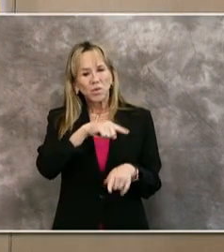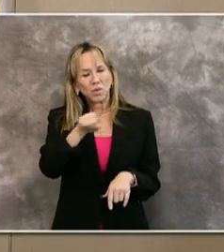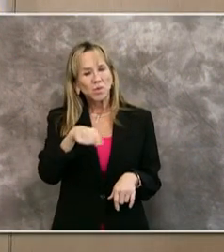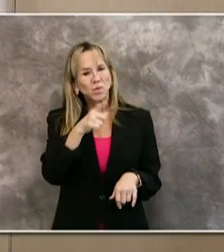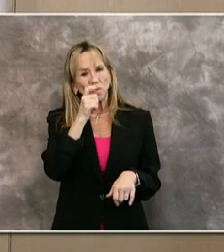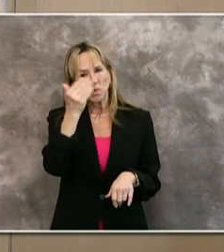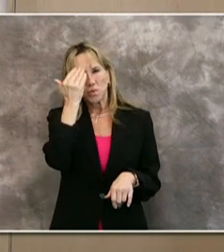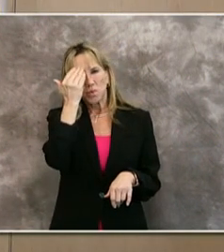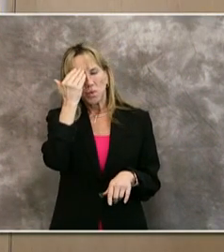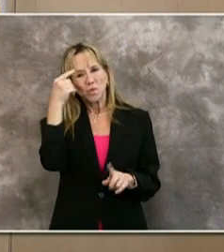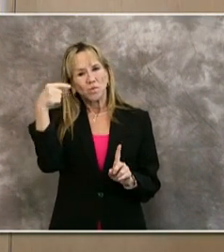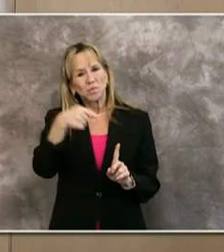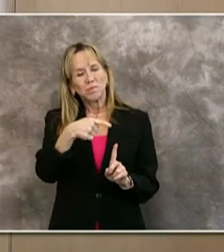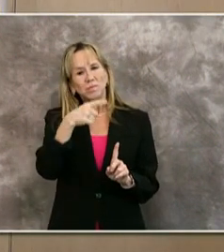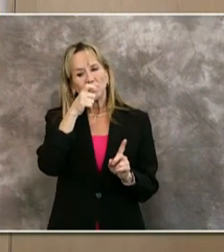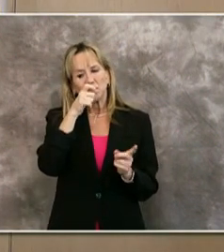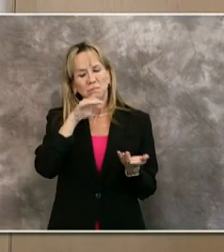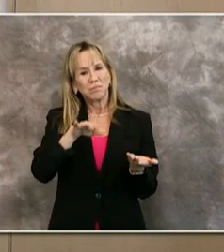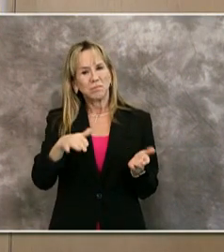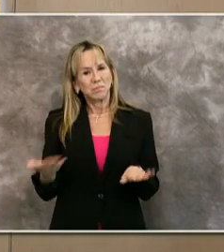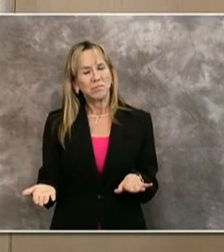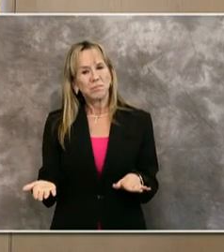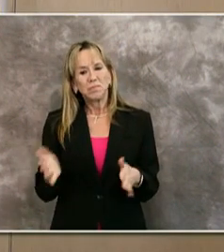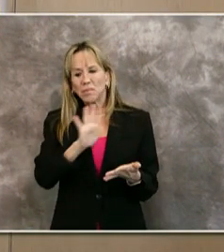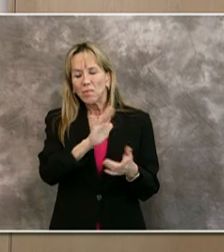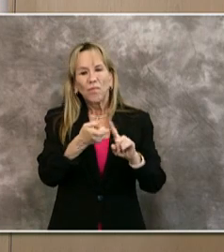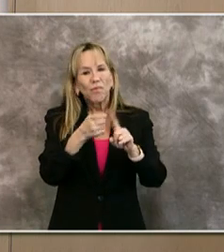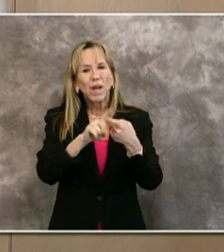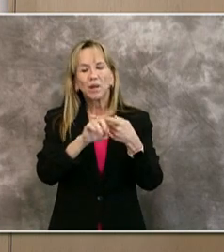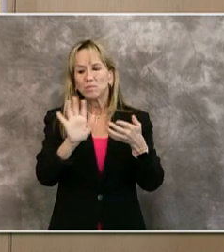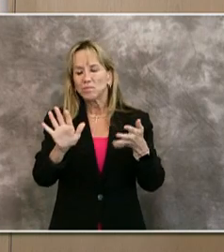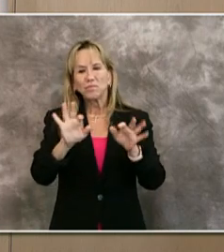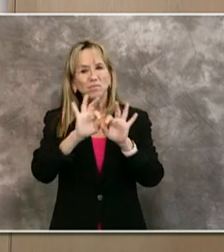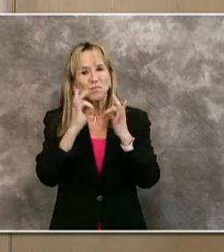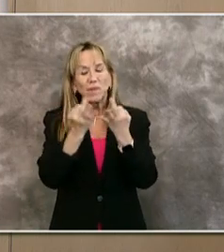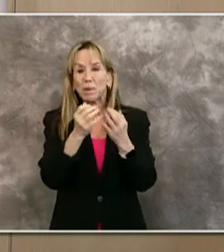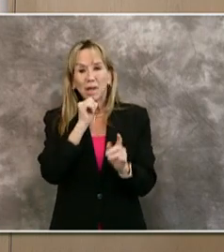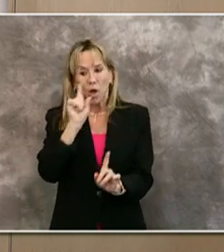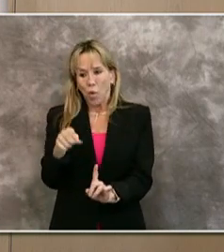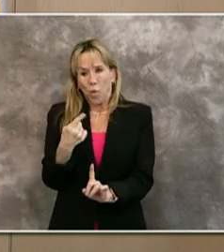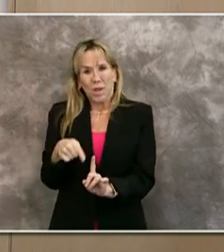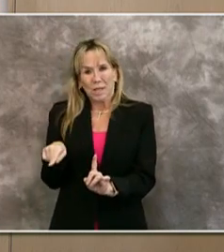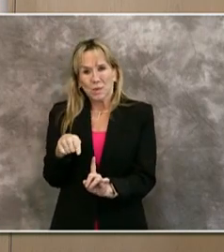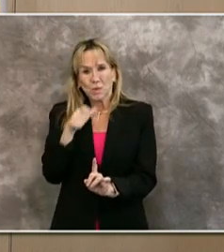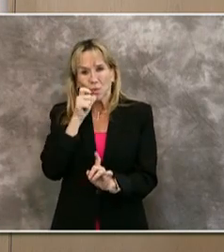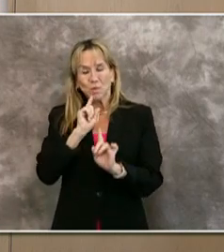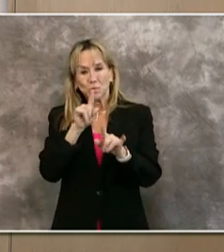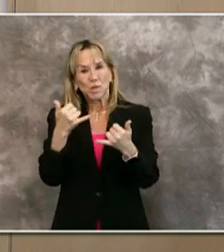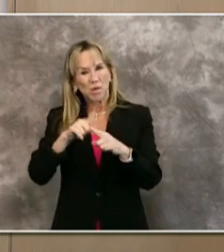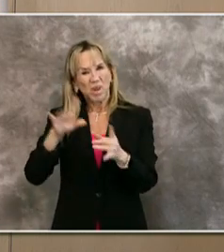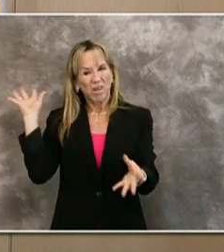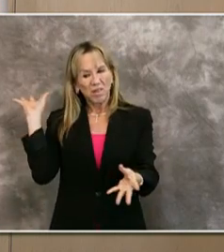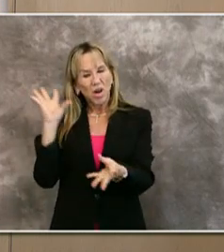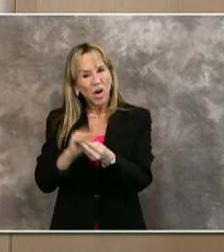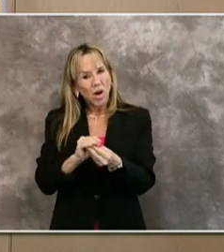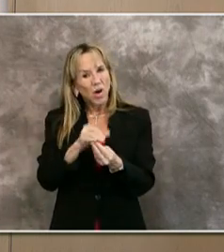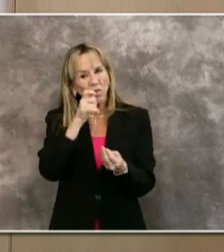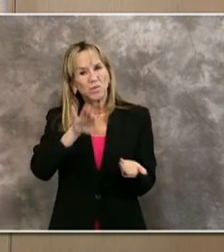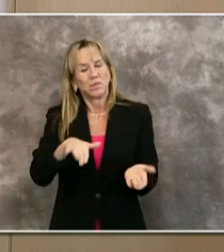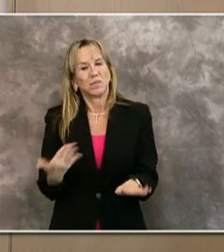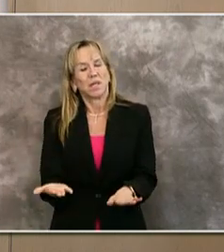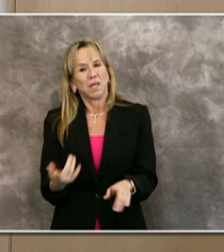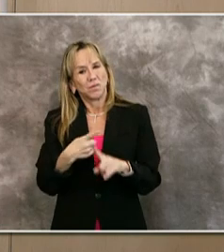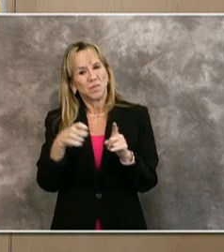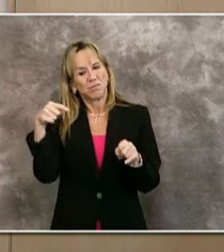of those individuals throughout the pandemic who have lost their lives, and especially to those that have